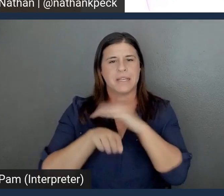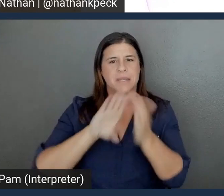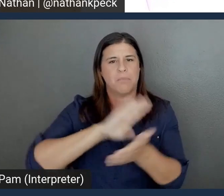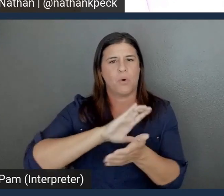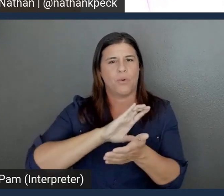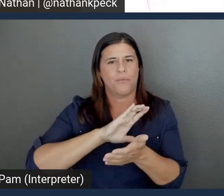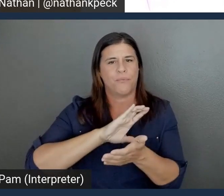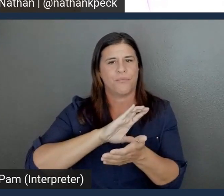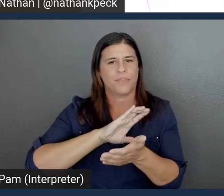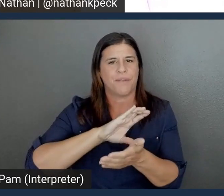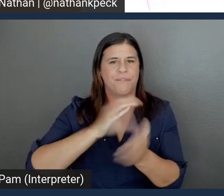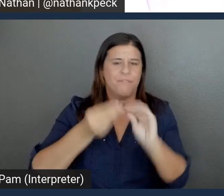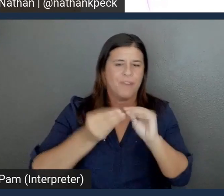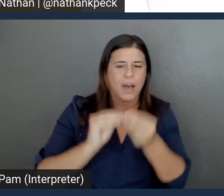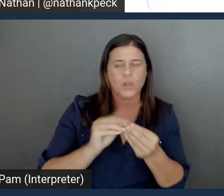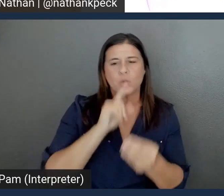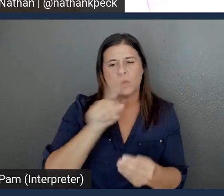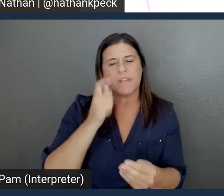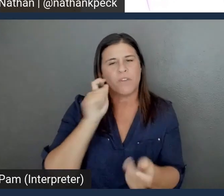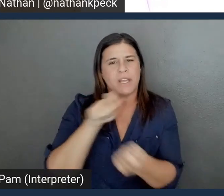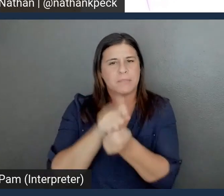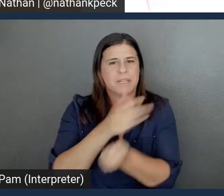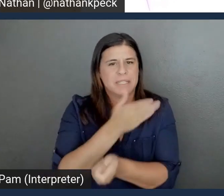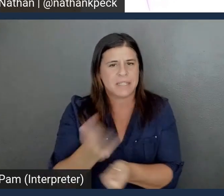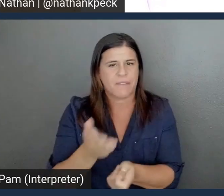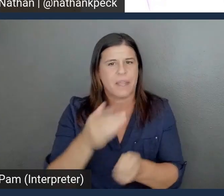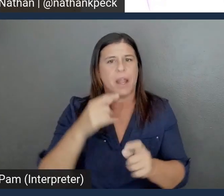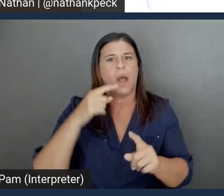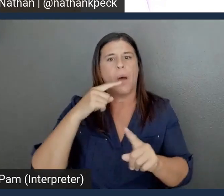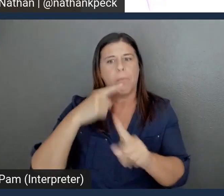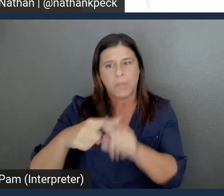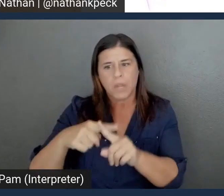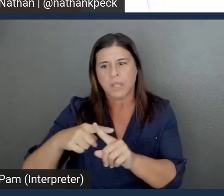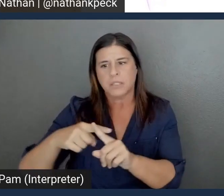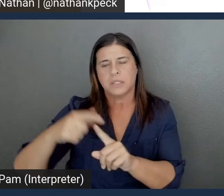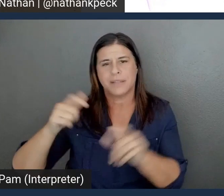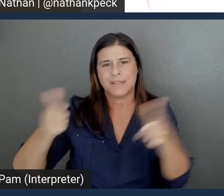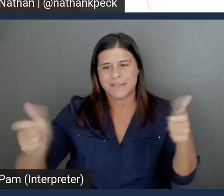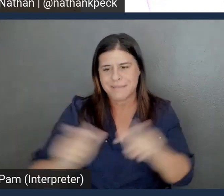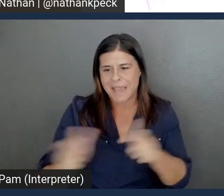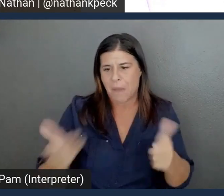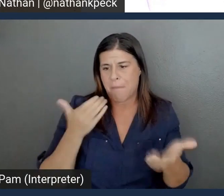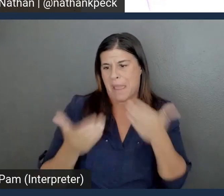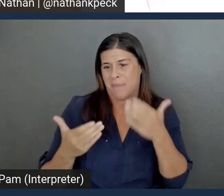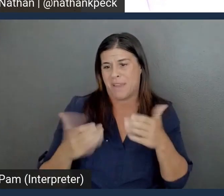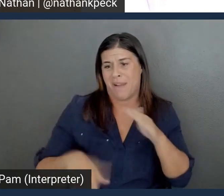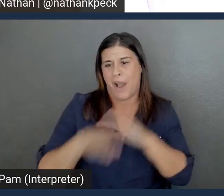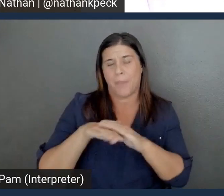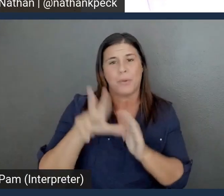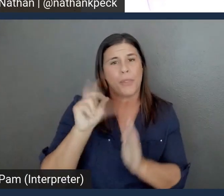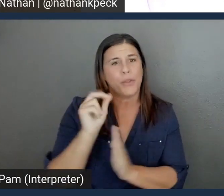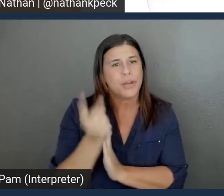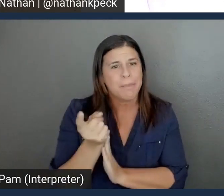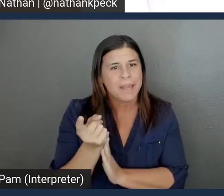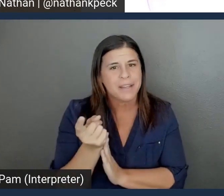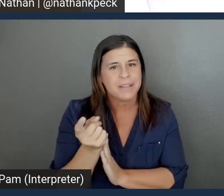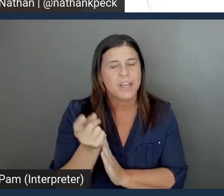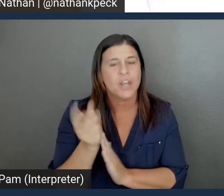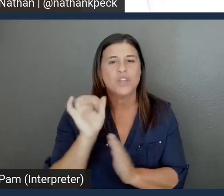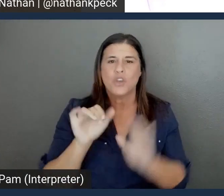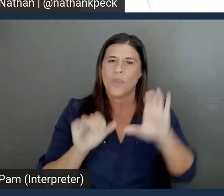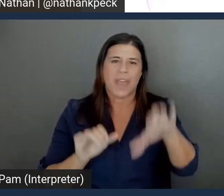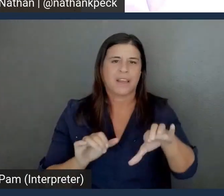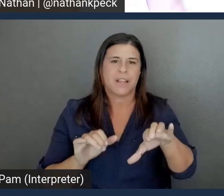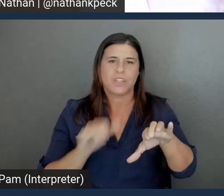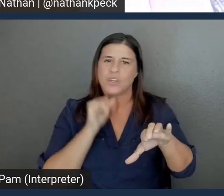into account that the cluster needs to scale, and that might take 15, 20, half an hour. So that cluster doesn't actually